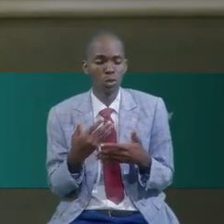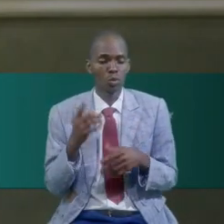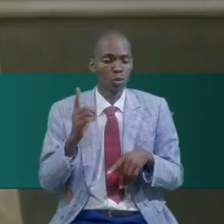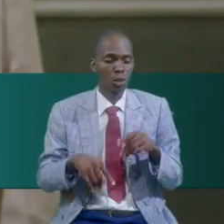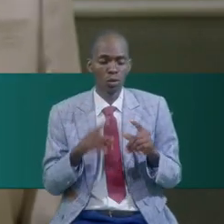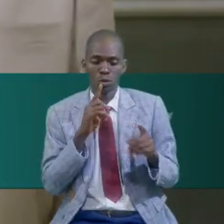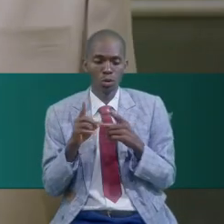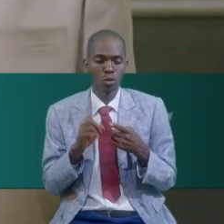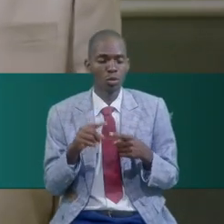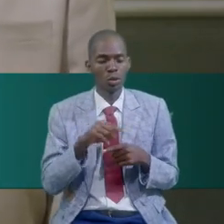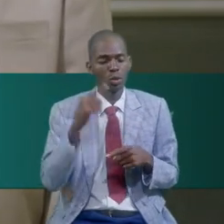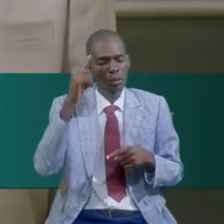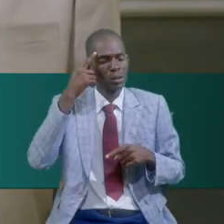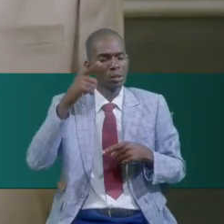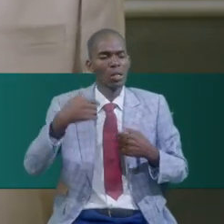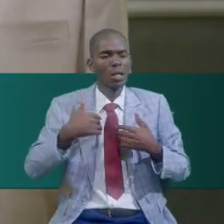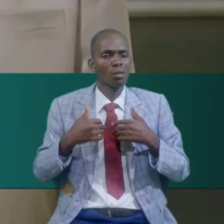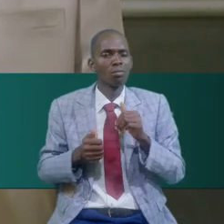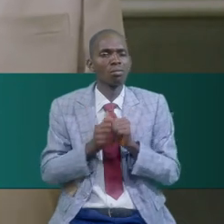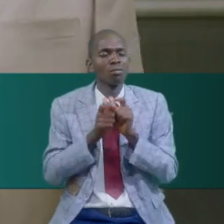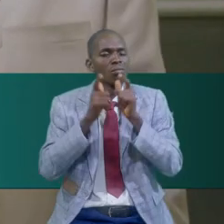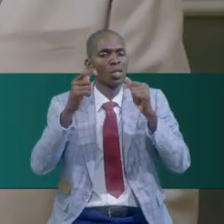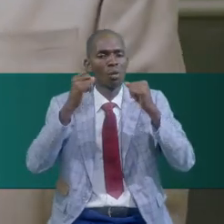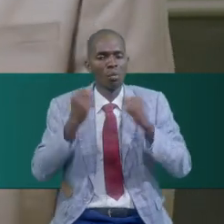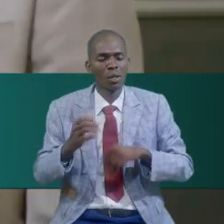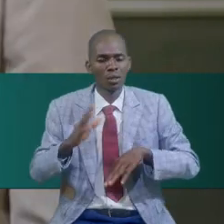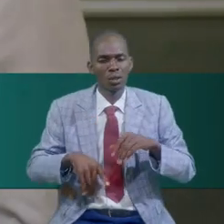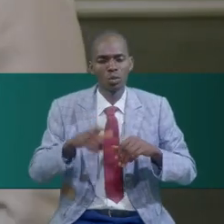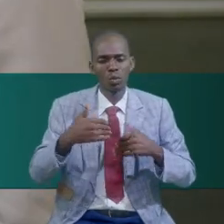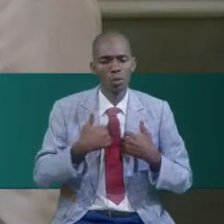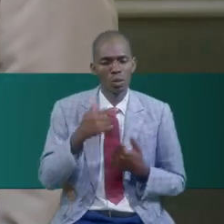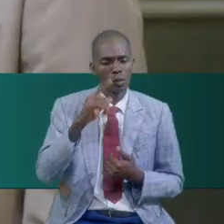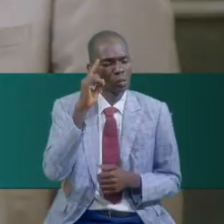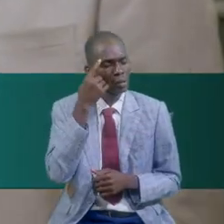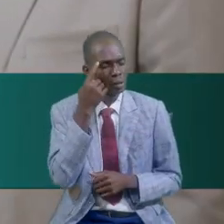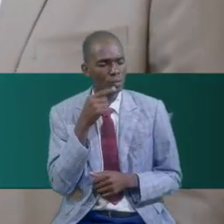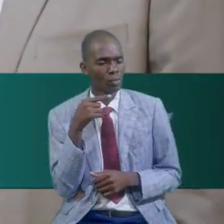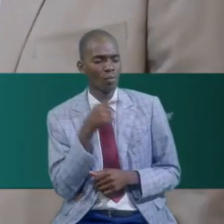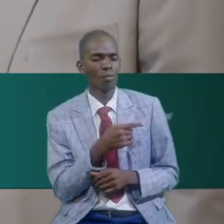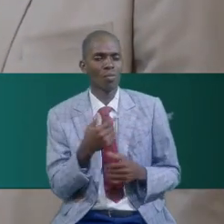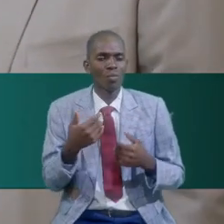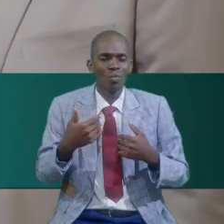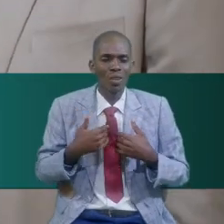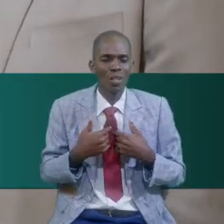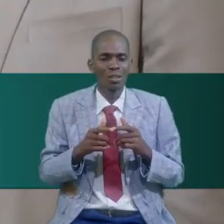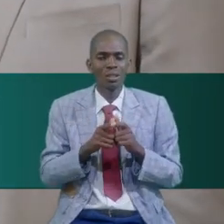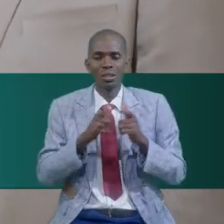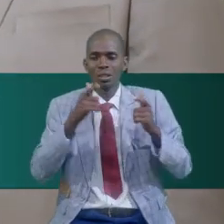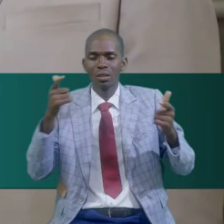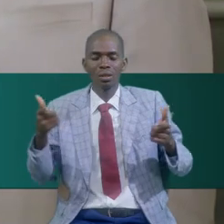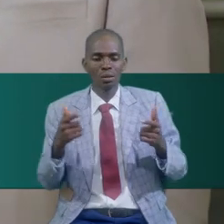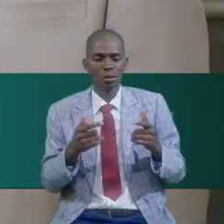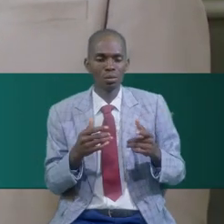they are the greater power than you have. You thought they have a greater intention to exterminate